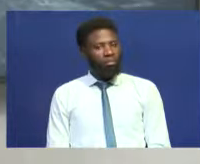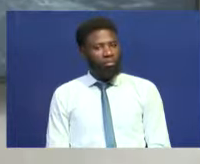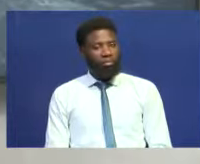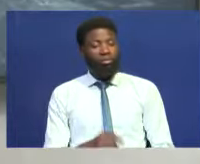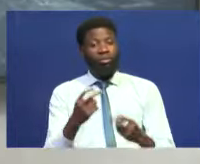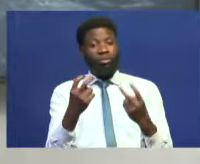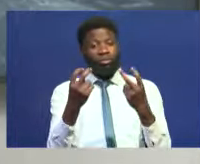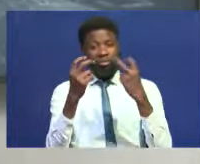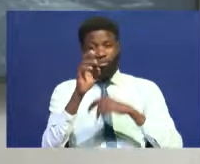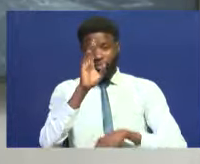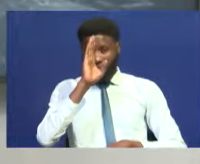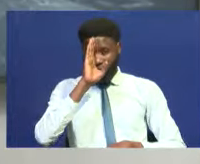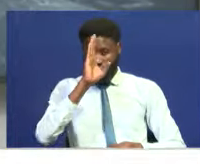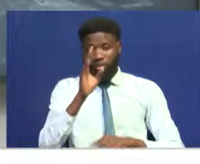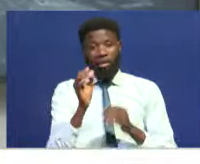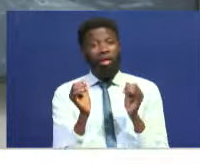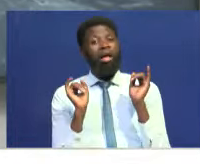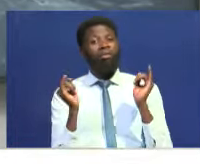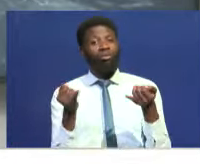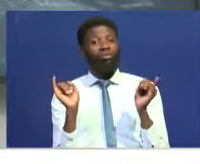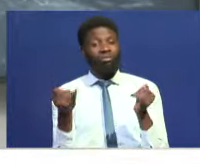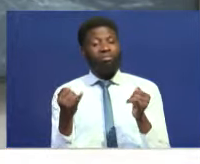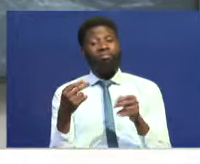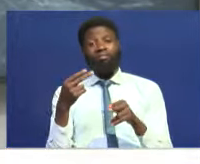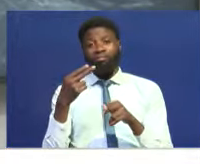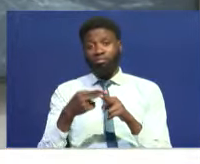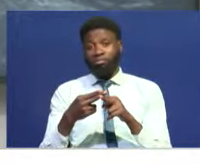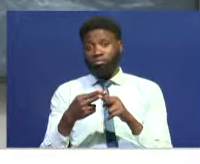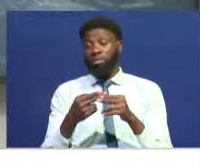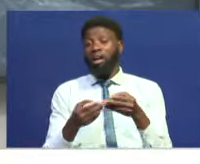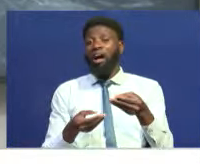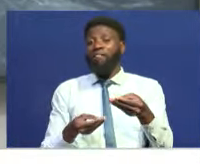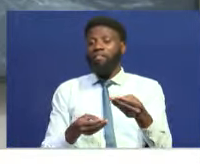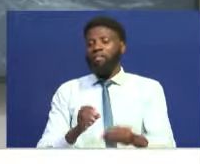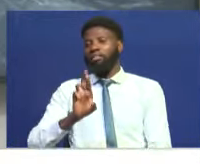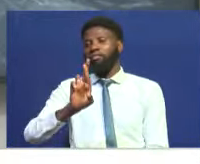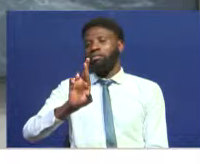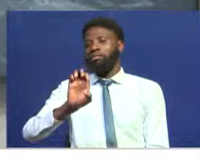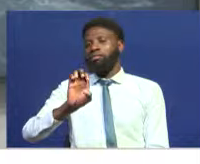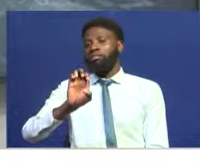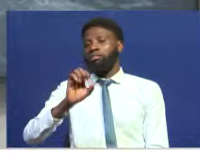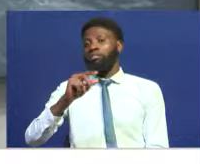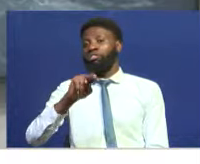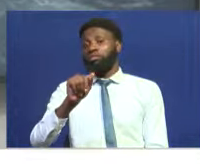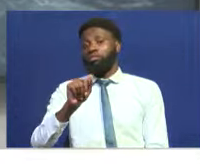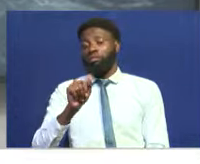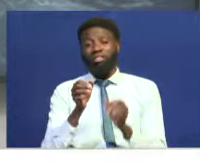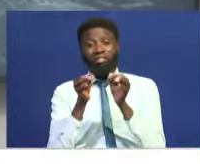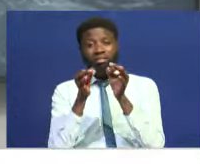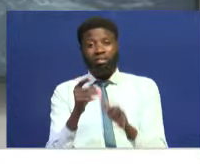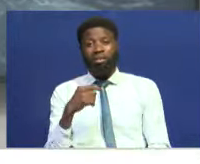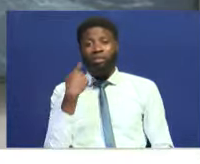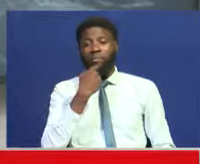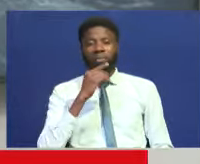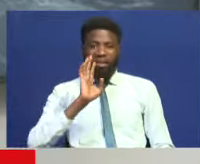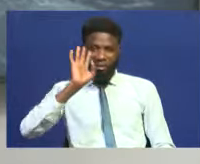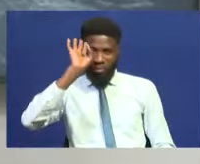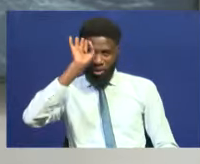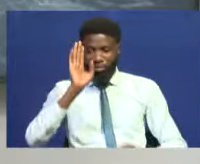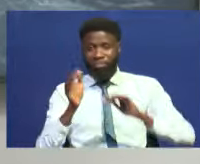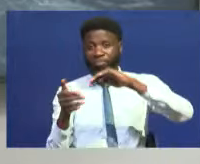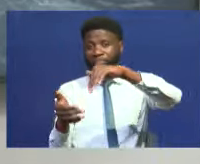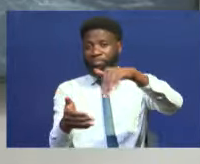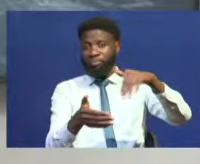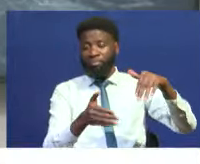You're watching Sunday Express. I'm Regina Manyara, and my colleague in sign language is none other than Byron Abule. President William Ruto